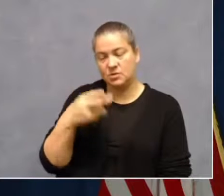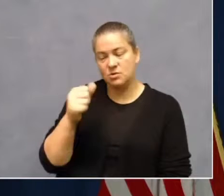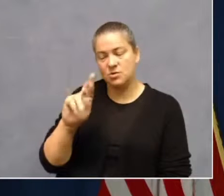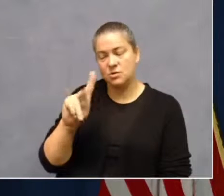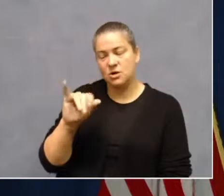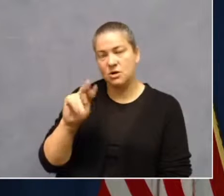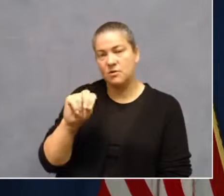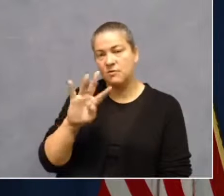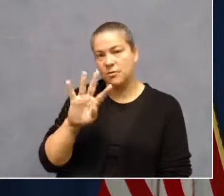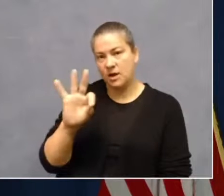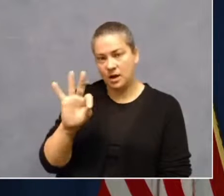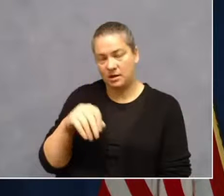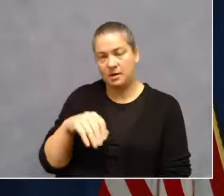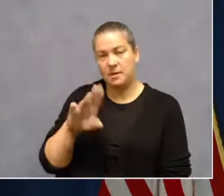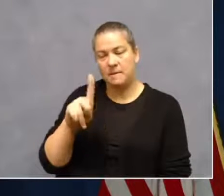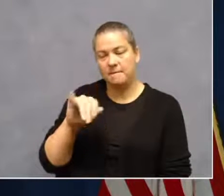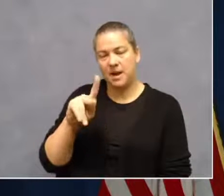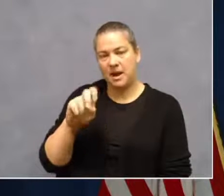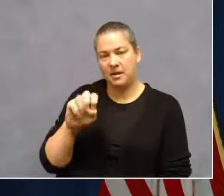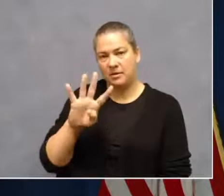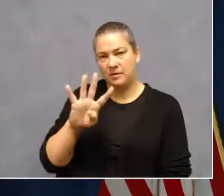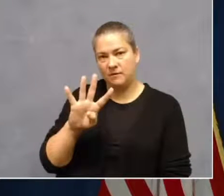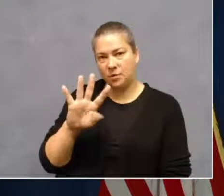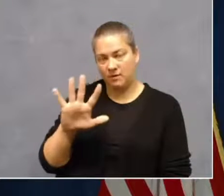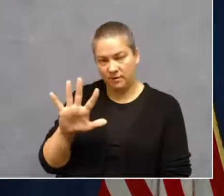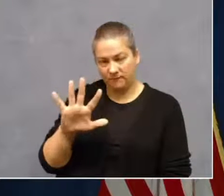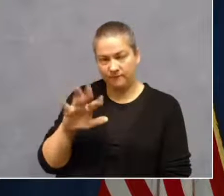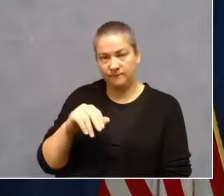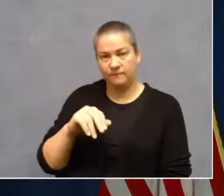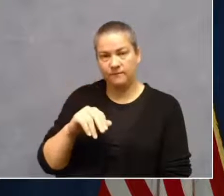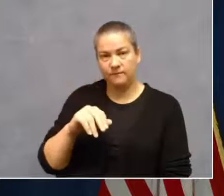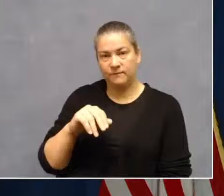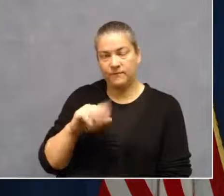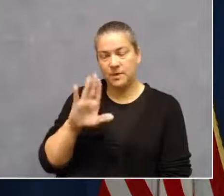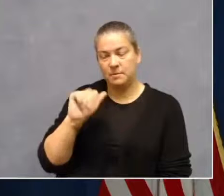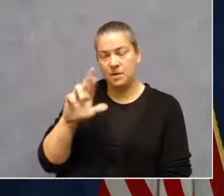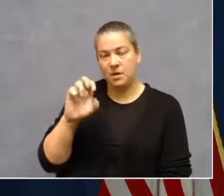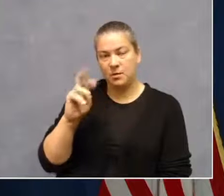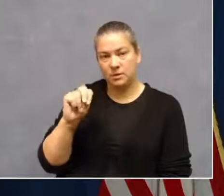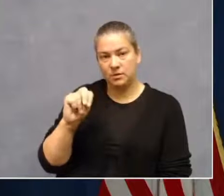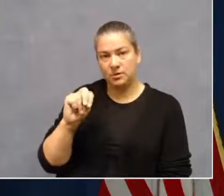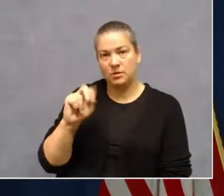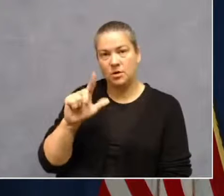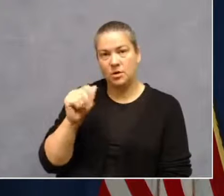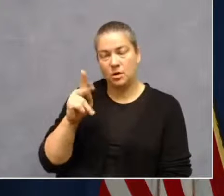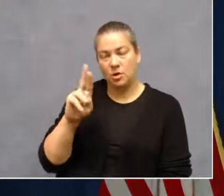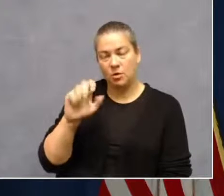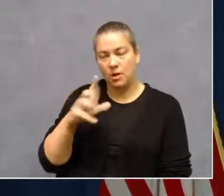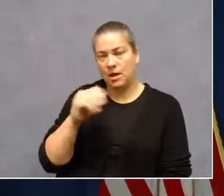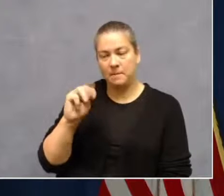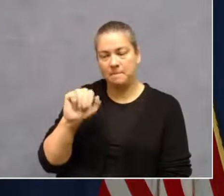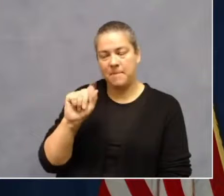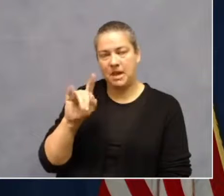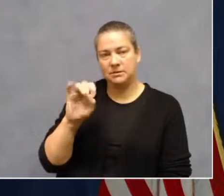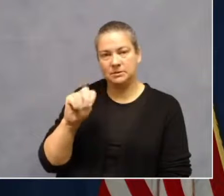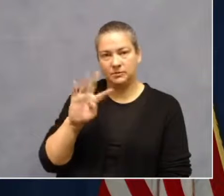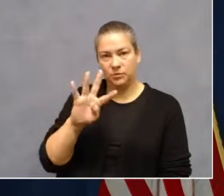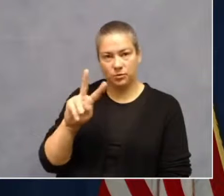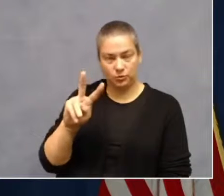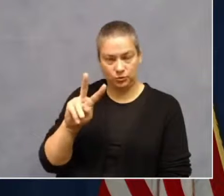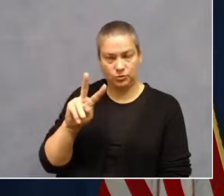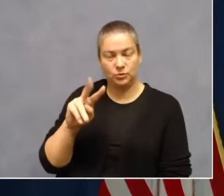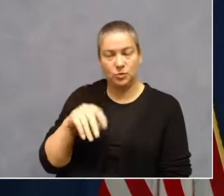49. Pike, 45. Barron, Laurel, and Madison, 42.